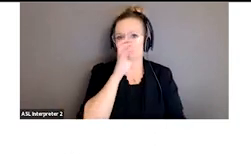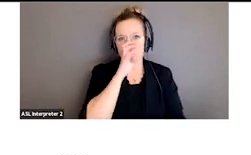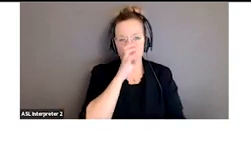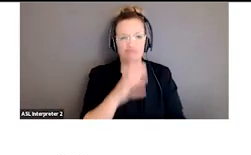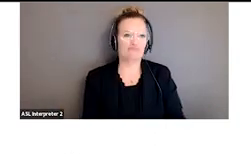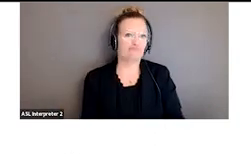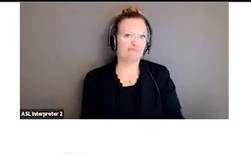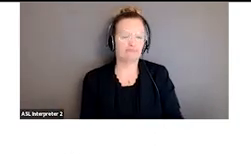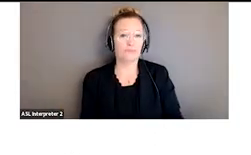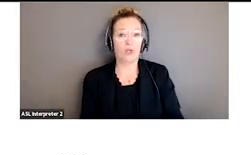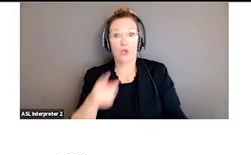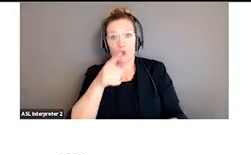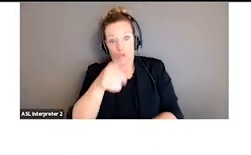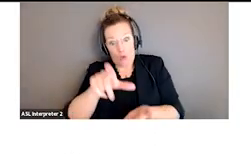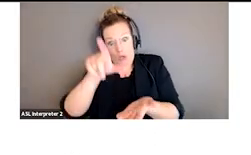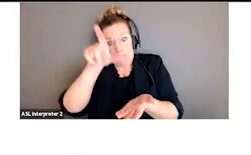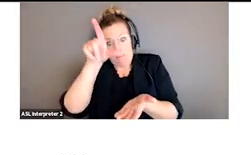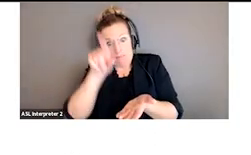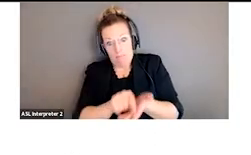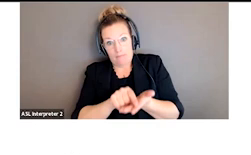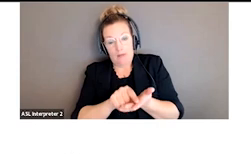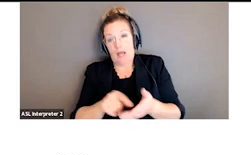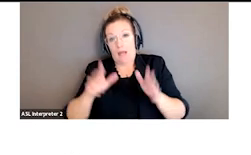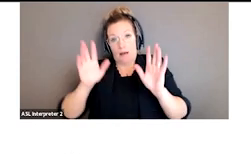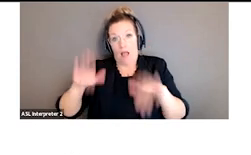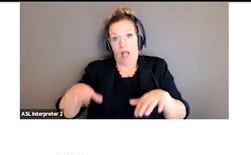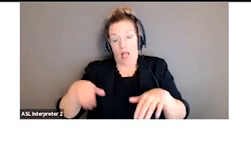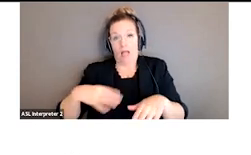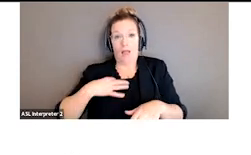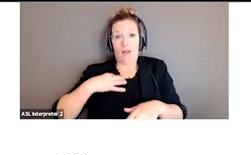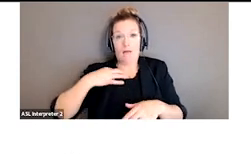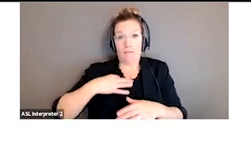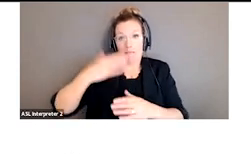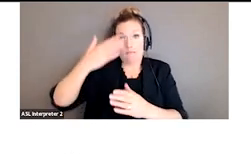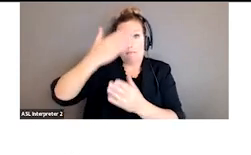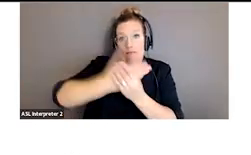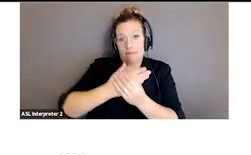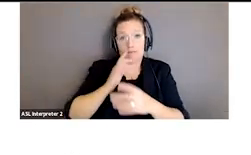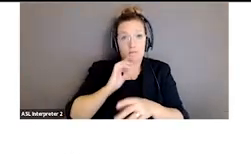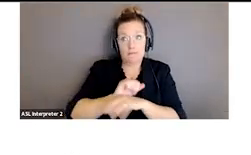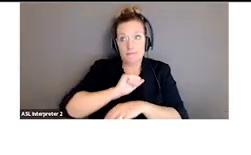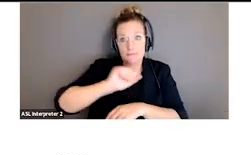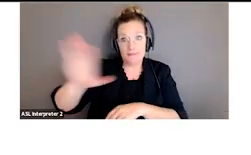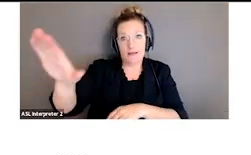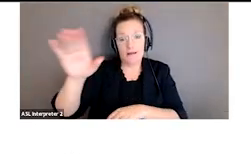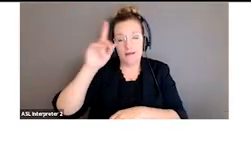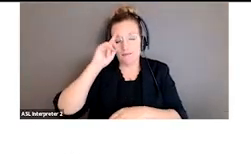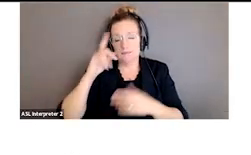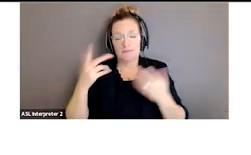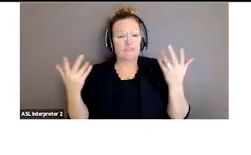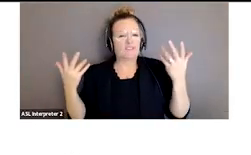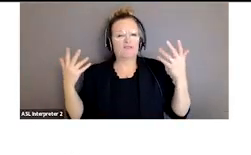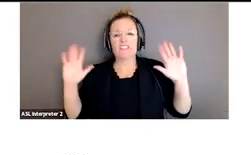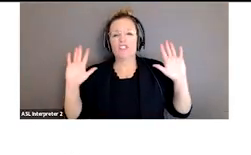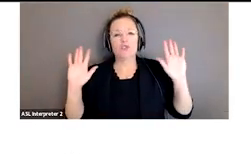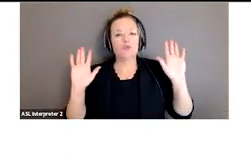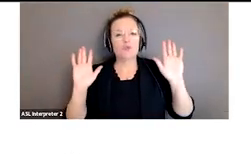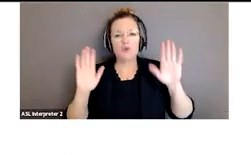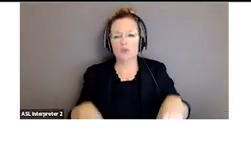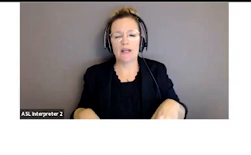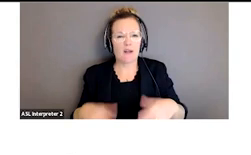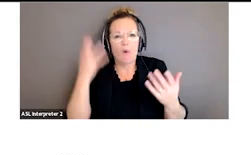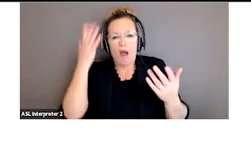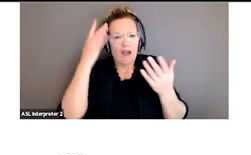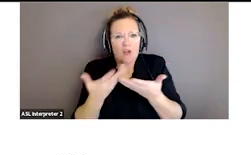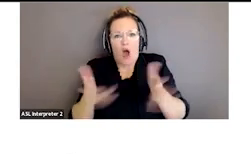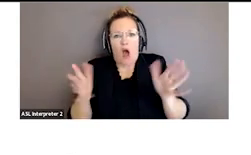you've published that without filing your patent application, it's game over. It is available to the public, and therefore you will never be